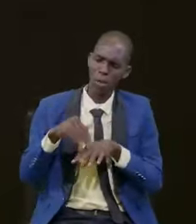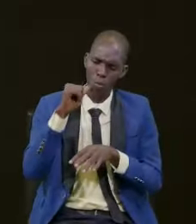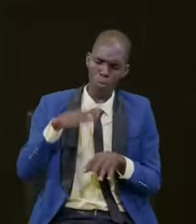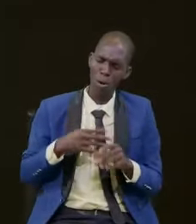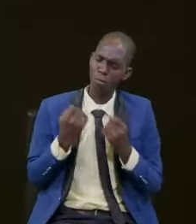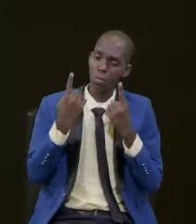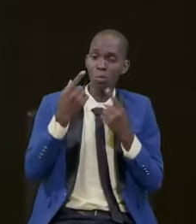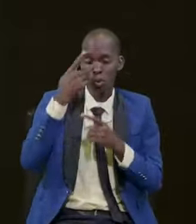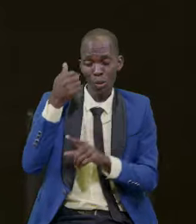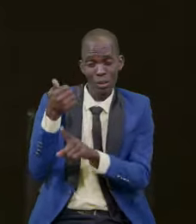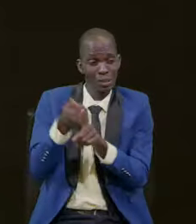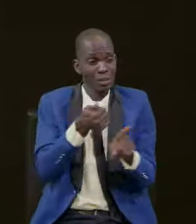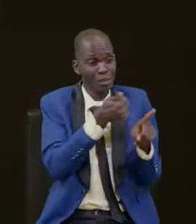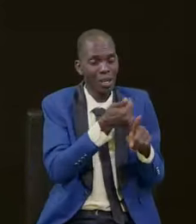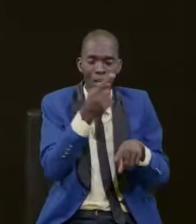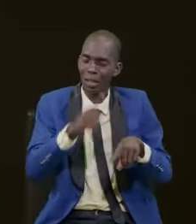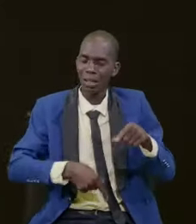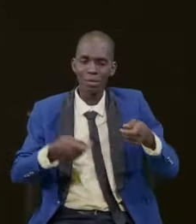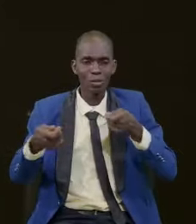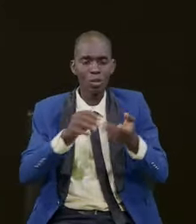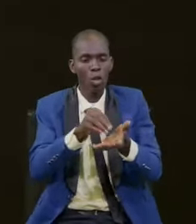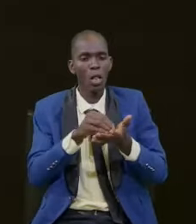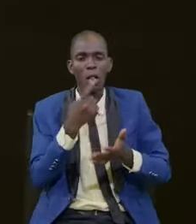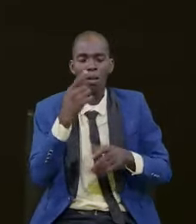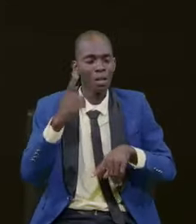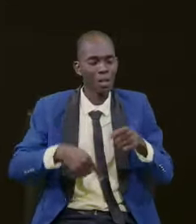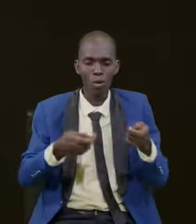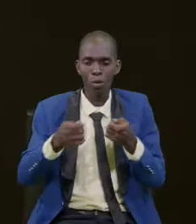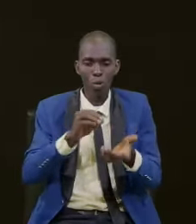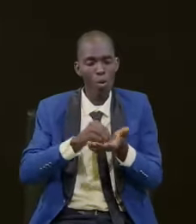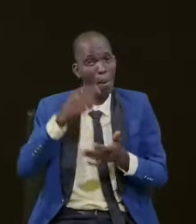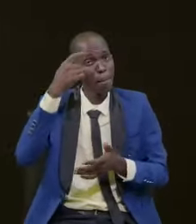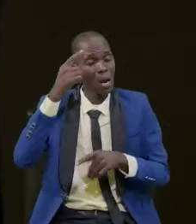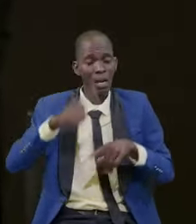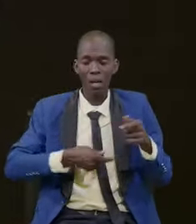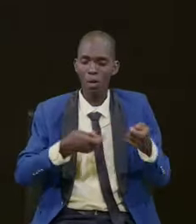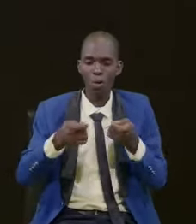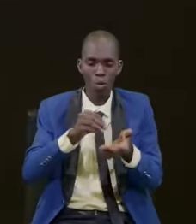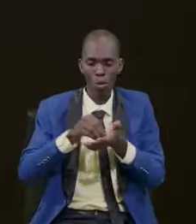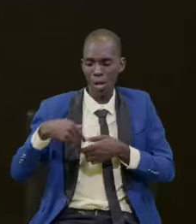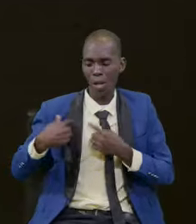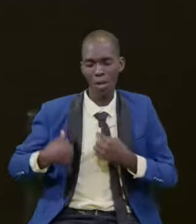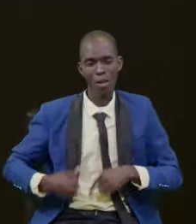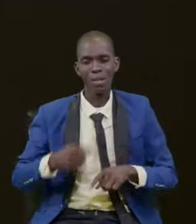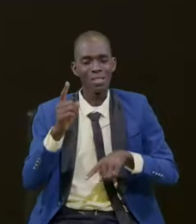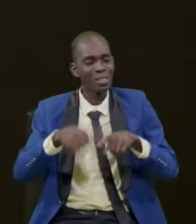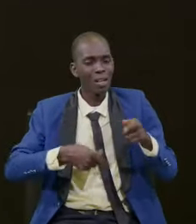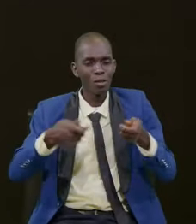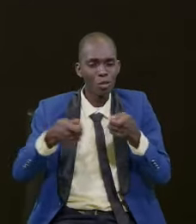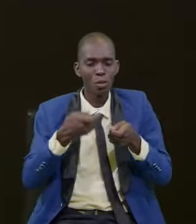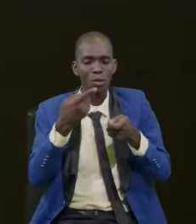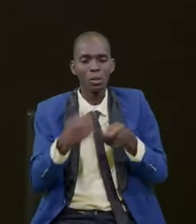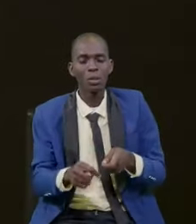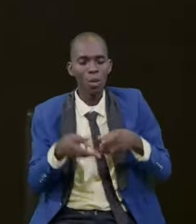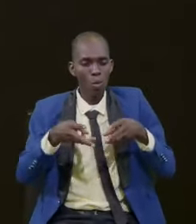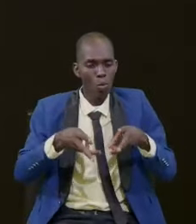cannot control their tongue, they cannot control their mind, they cannot control their heart, they cannot control the direction